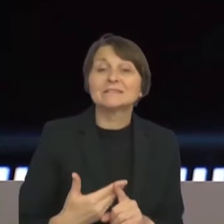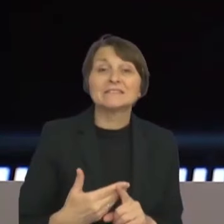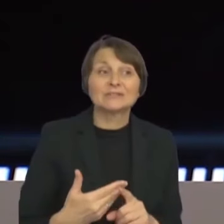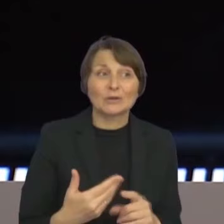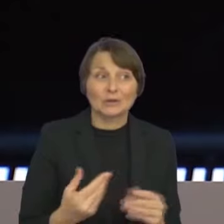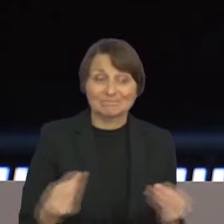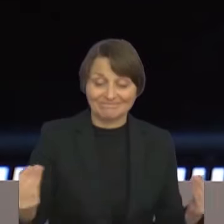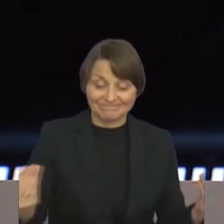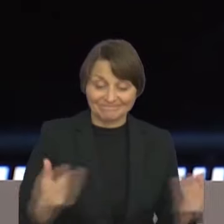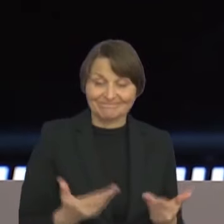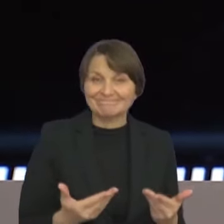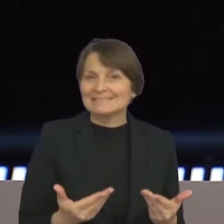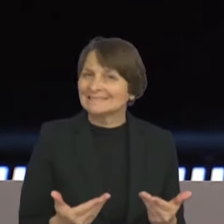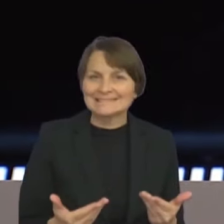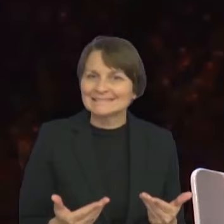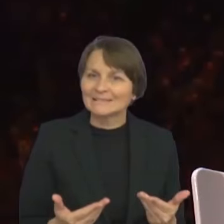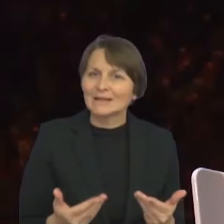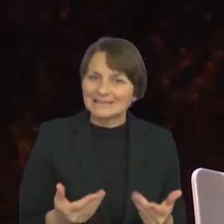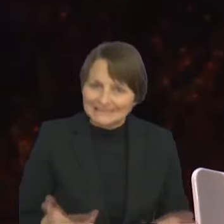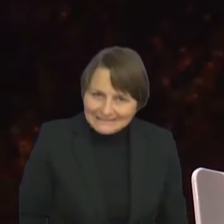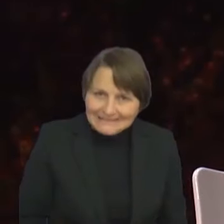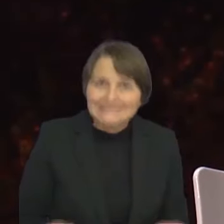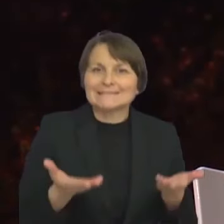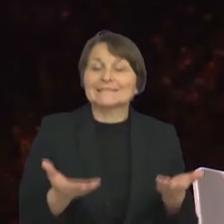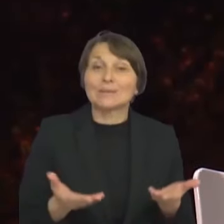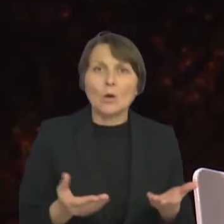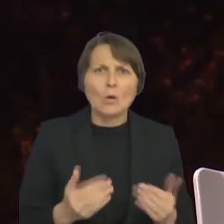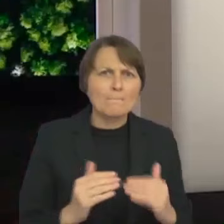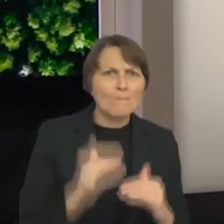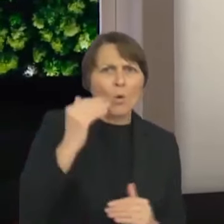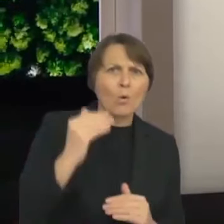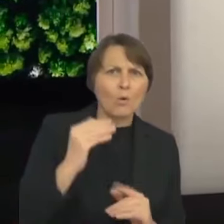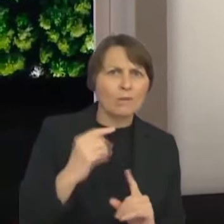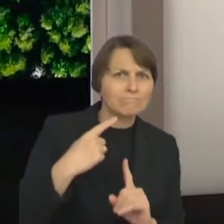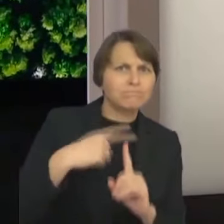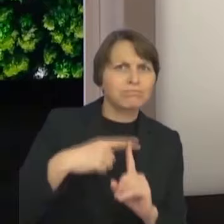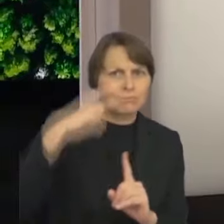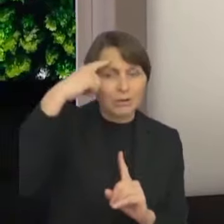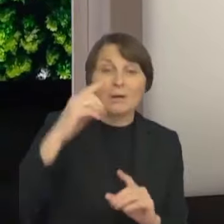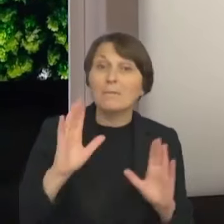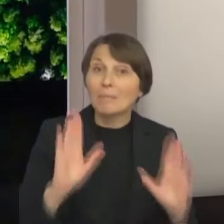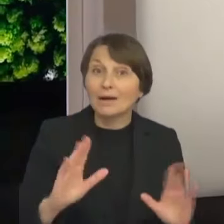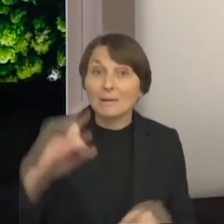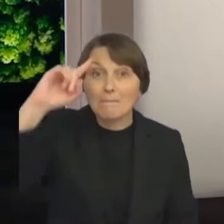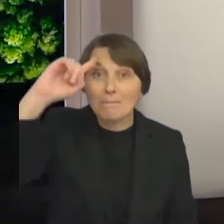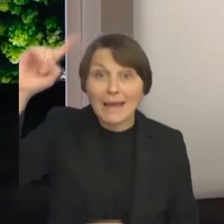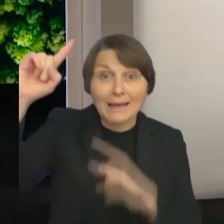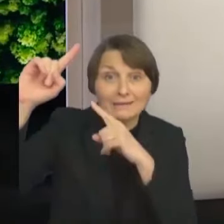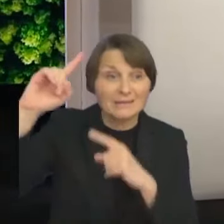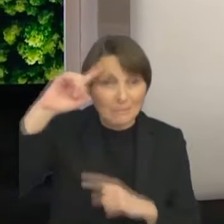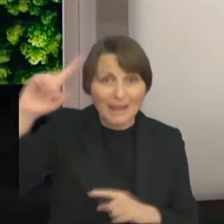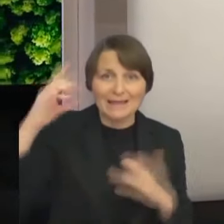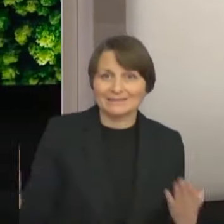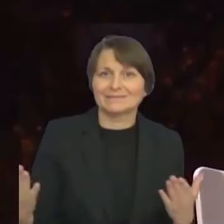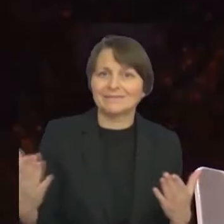very many elements that have pushed us to be more optimistic. But you know, a plan is a plan. You can't change it every 3 months. That's the whole point of this